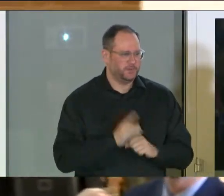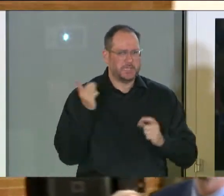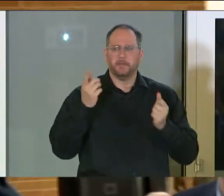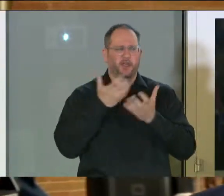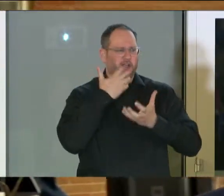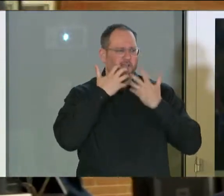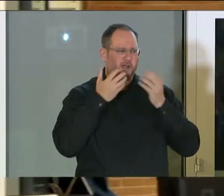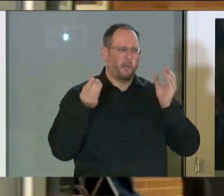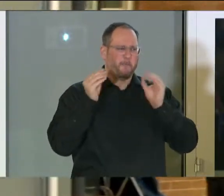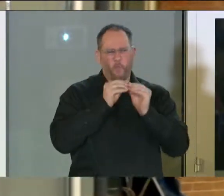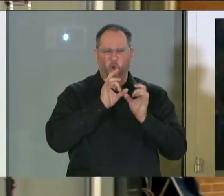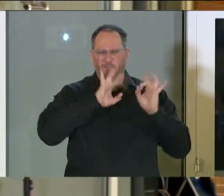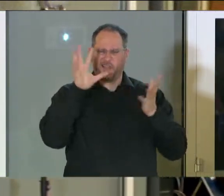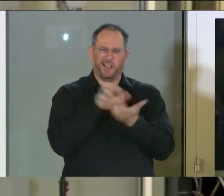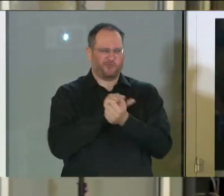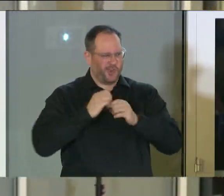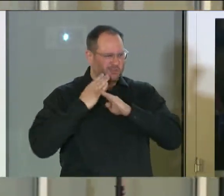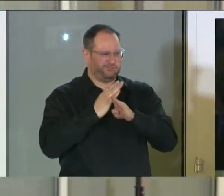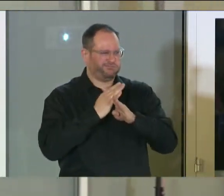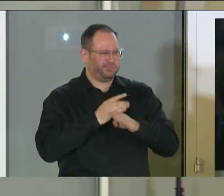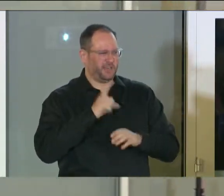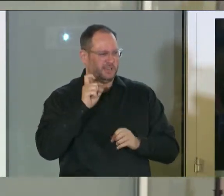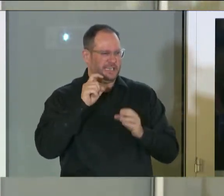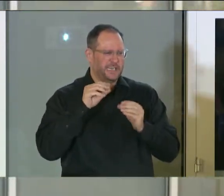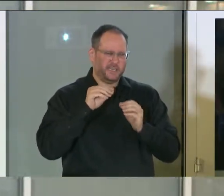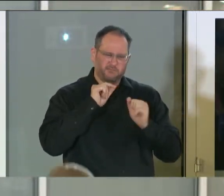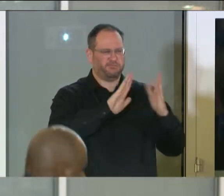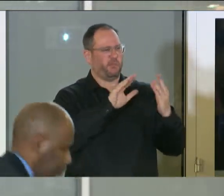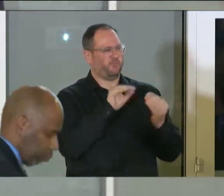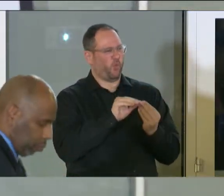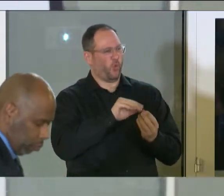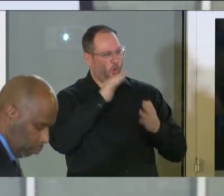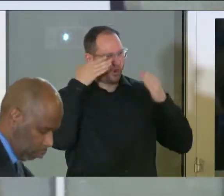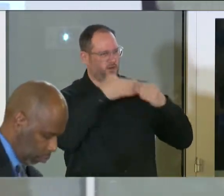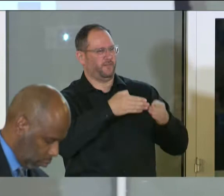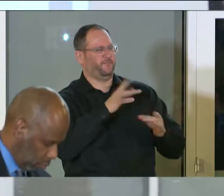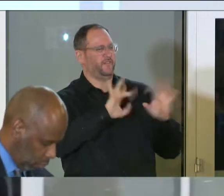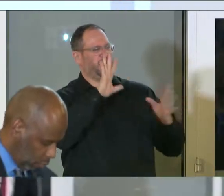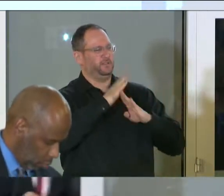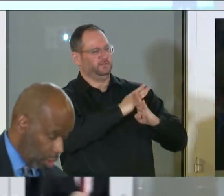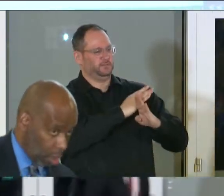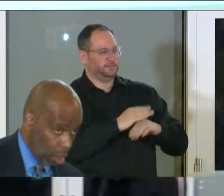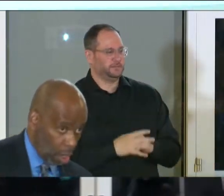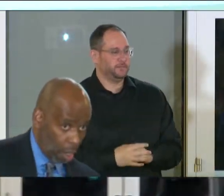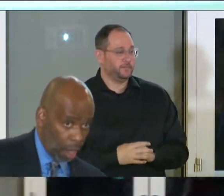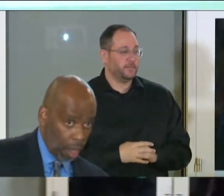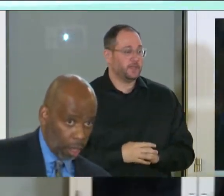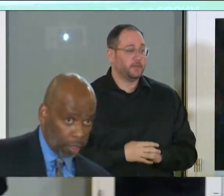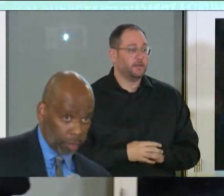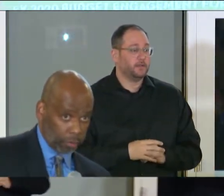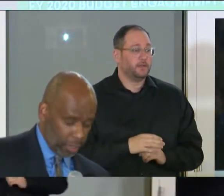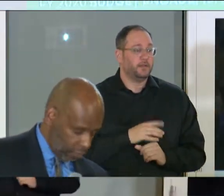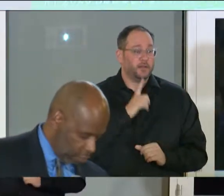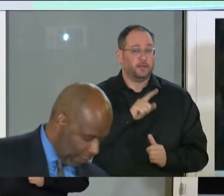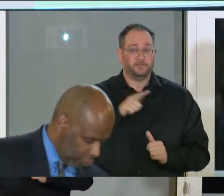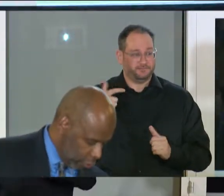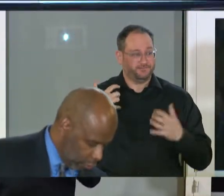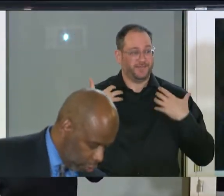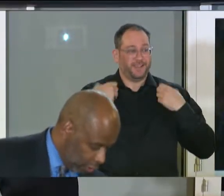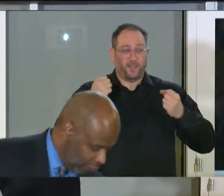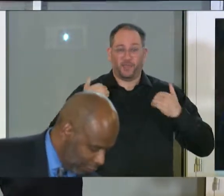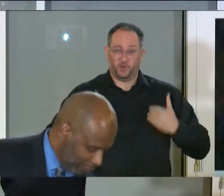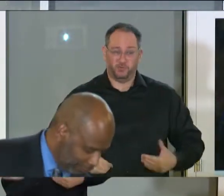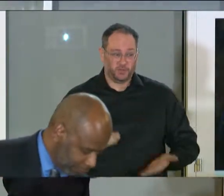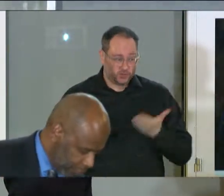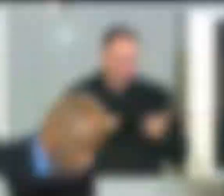Thank you so much, Deputy Mayor. Next, we're going to hear from our Deputy Mayor of Health and Human Services, Wayne Turnage. Good